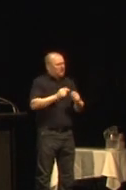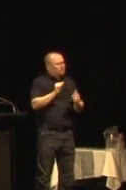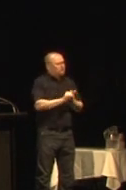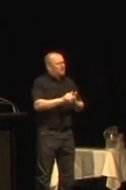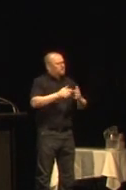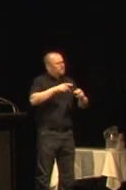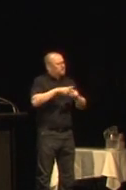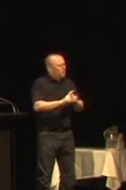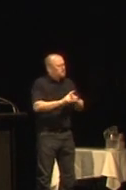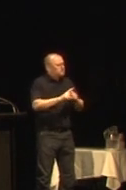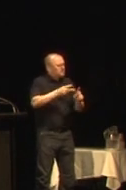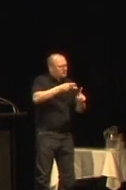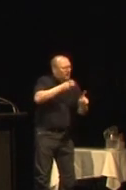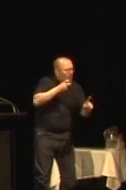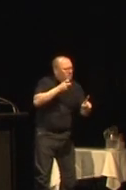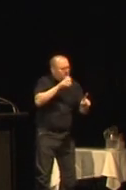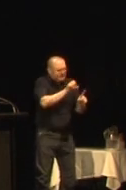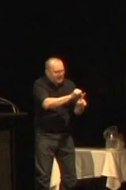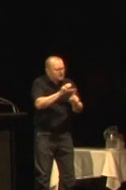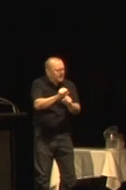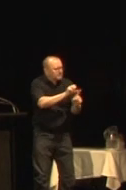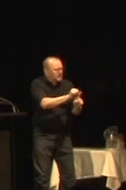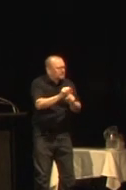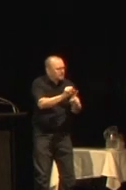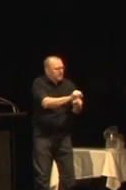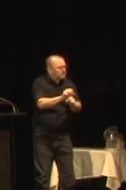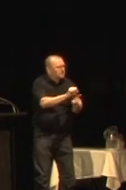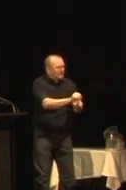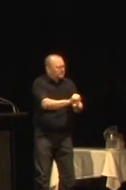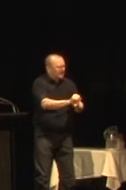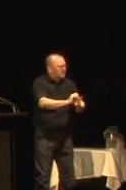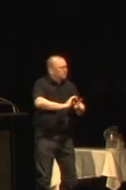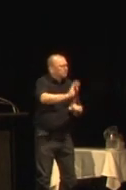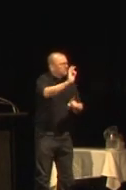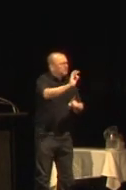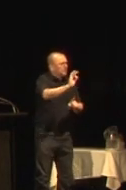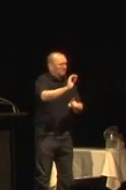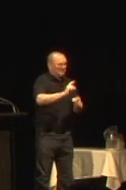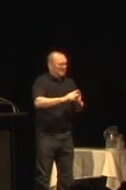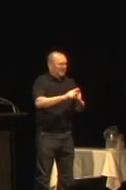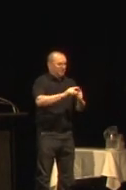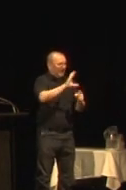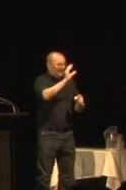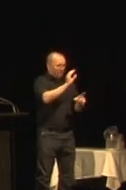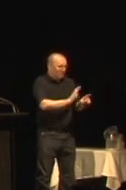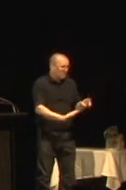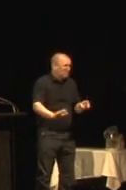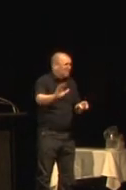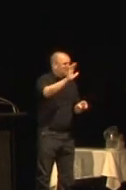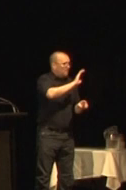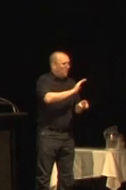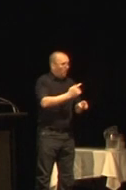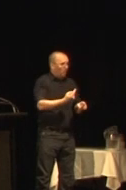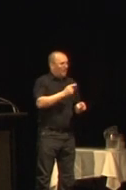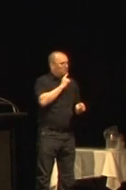just needs intervention, but $100 million was not enough to address the problem at a continental scale. So, in thinking about that and